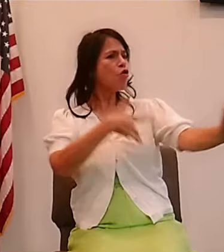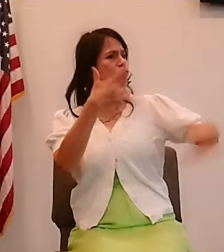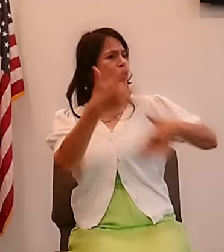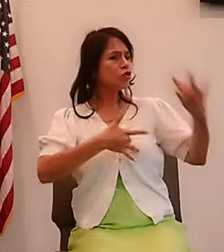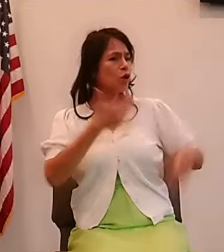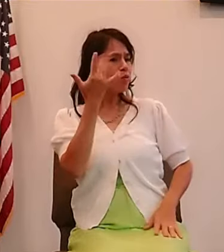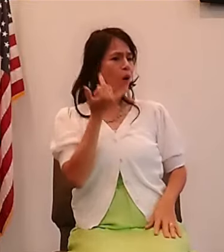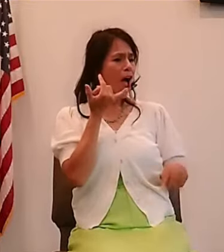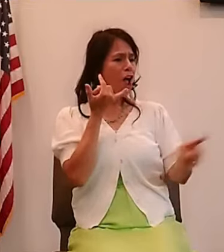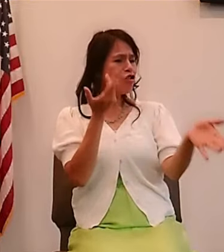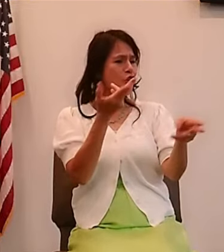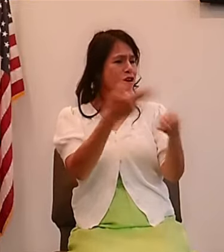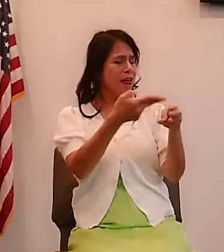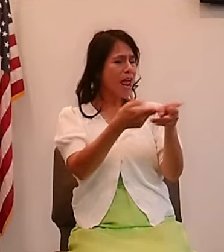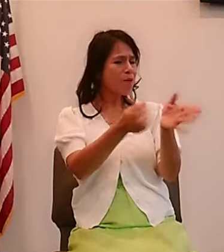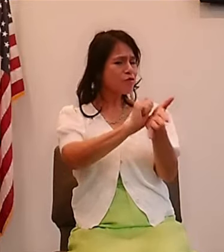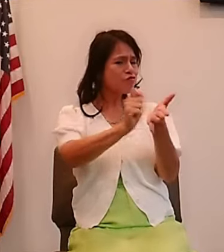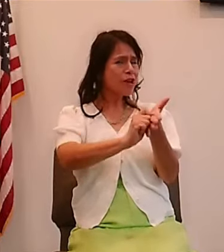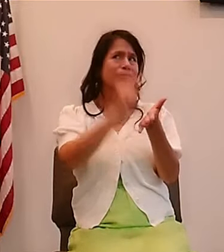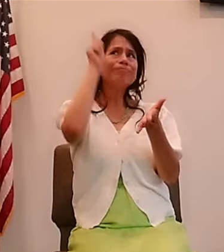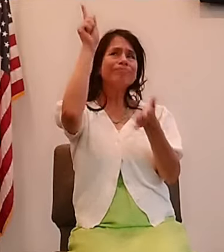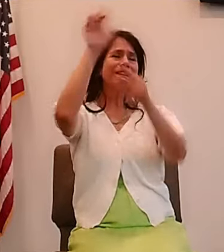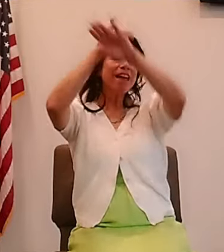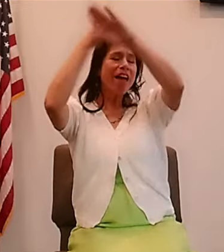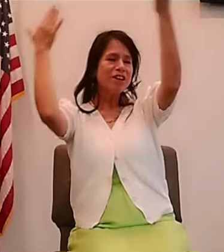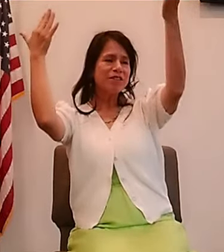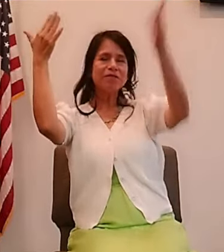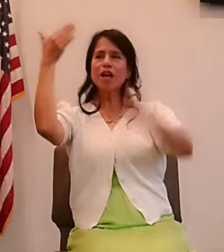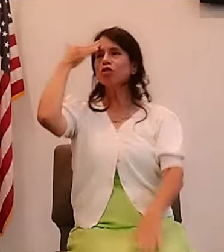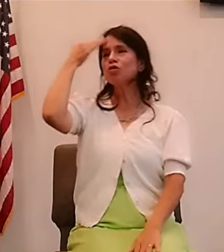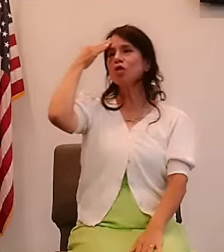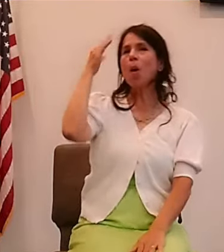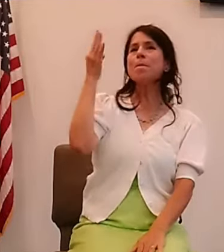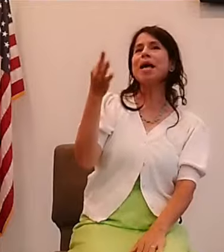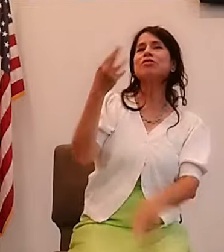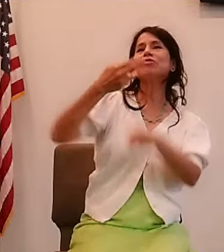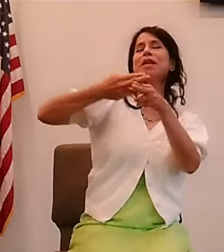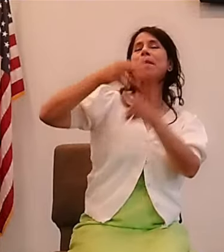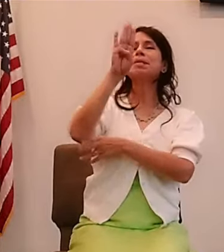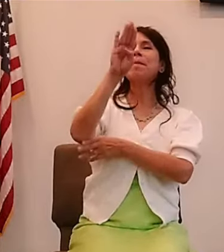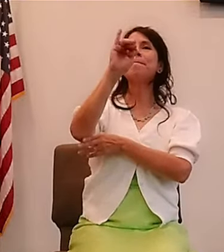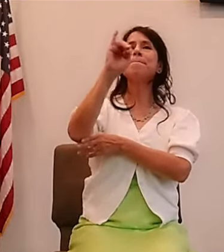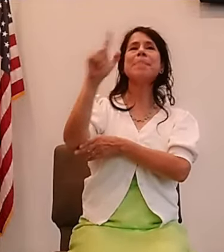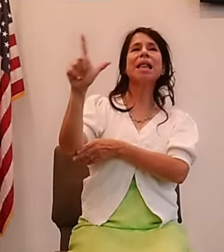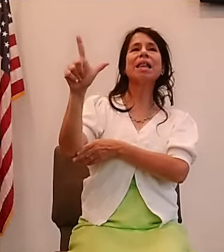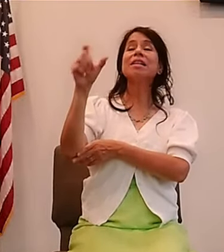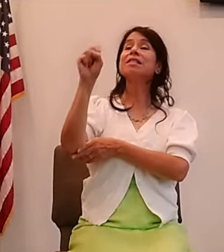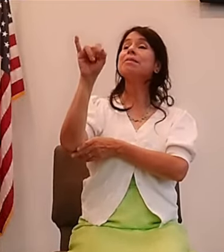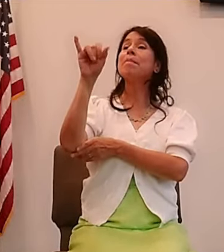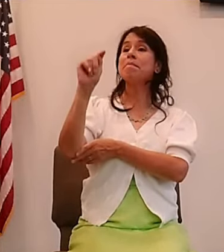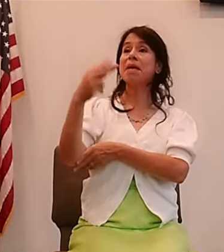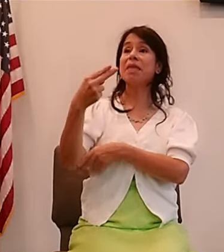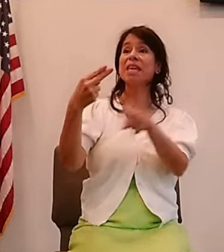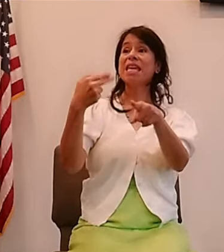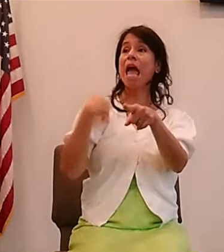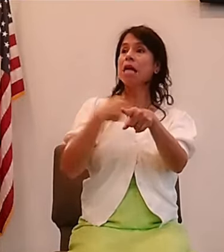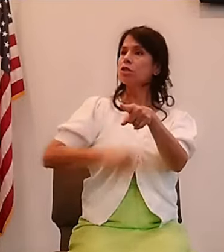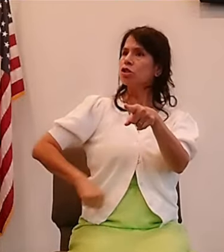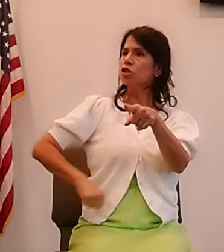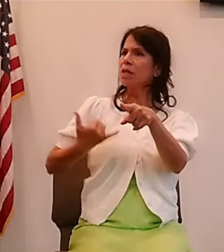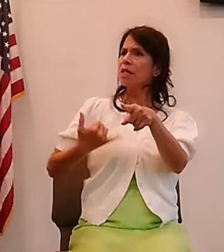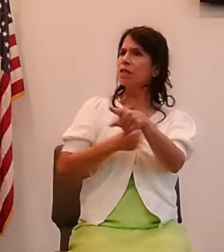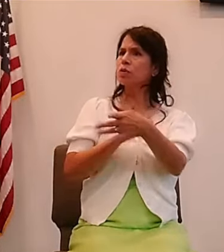are written in heaven. As you know, our pastor is Pastor Bill Smith, and he had surgery this week, so